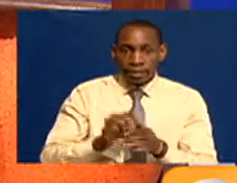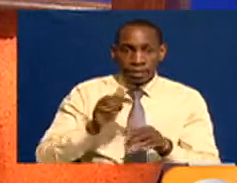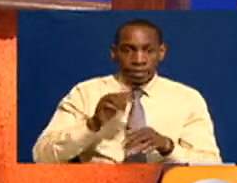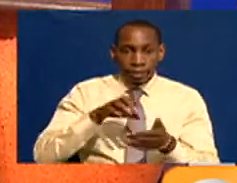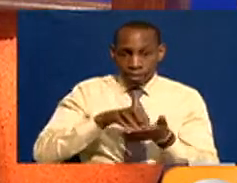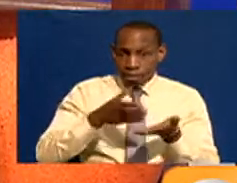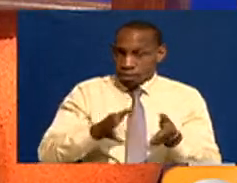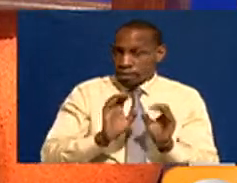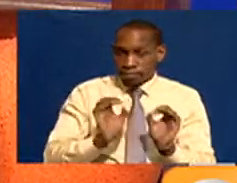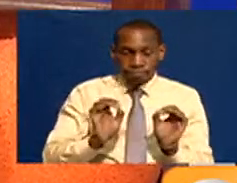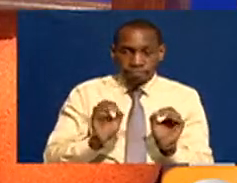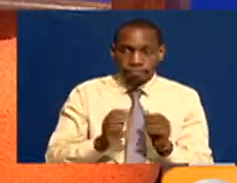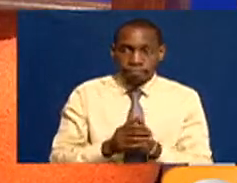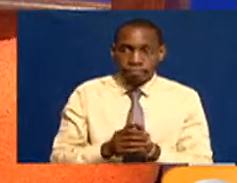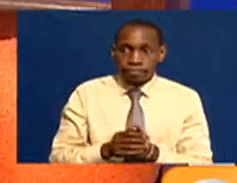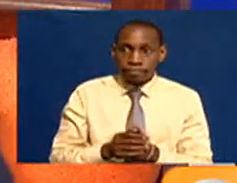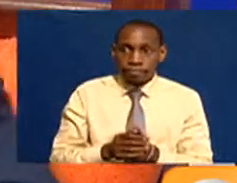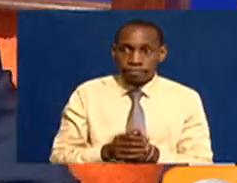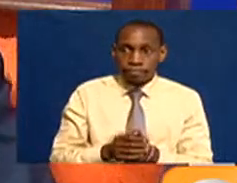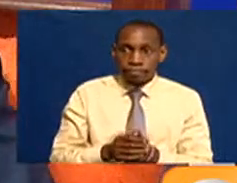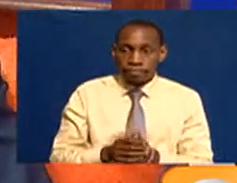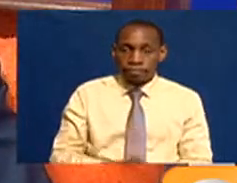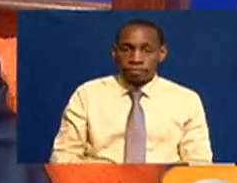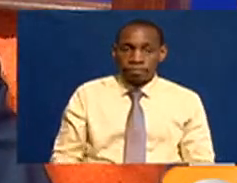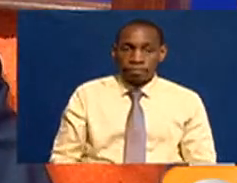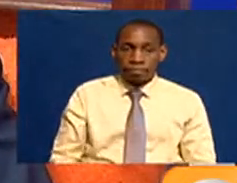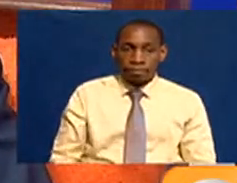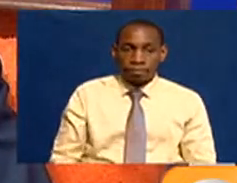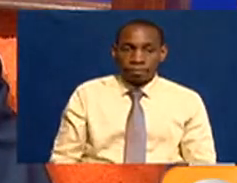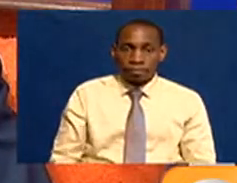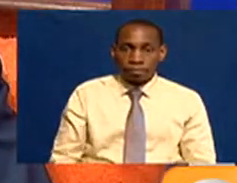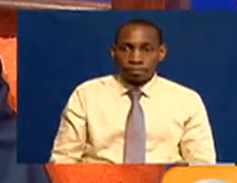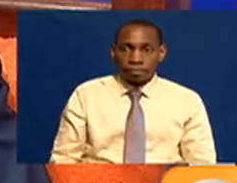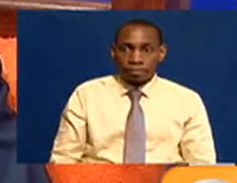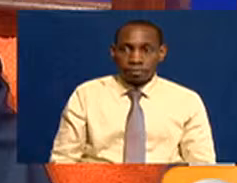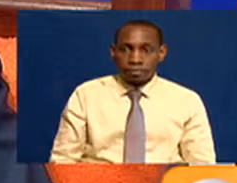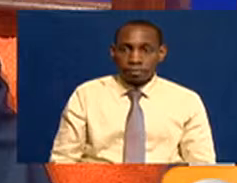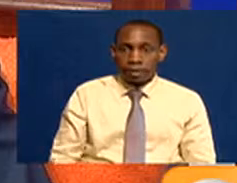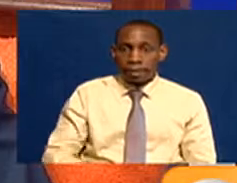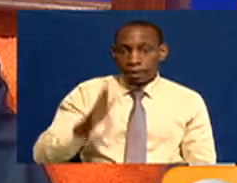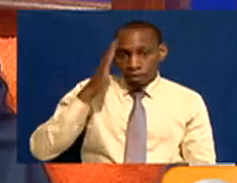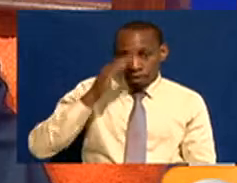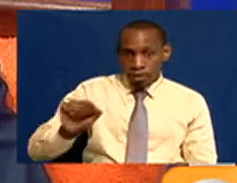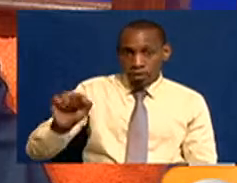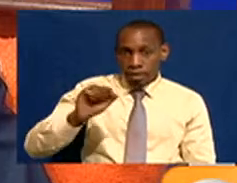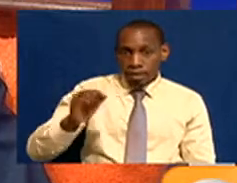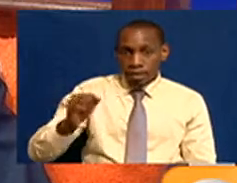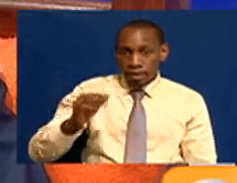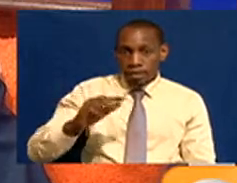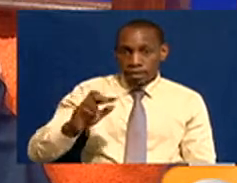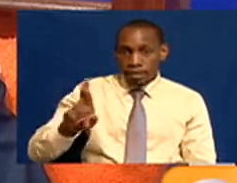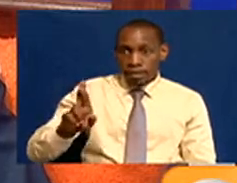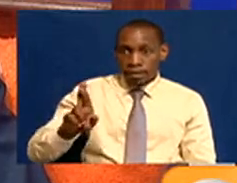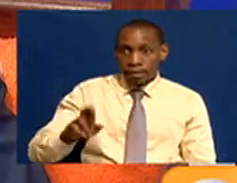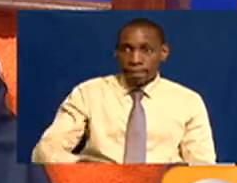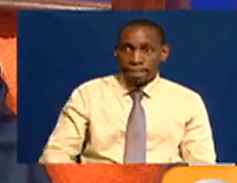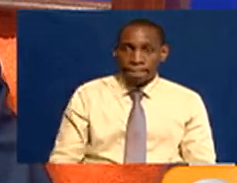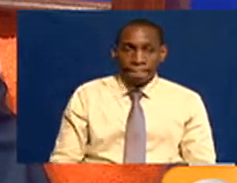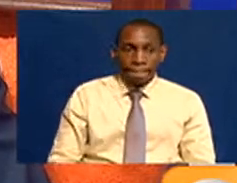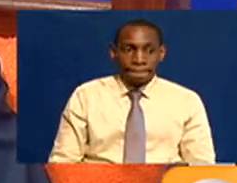situation. Not at the current situation. I'm not borrowing at current situation. You know, SGR is our biggest